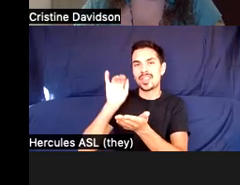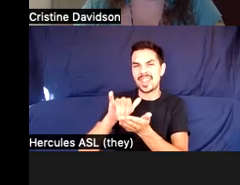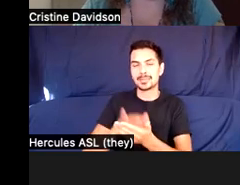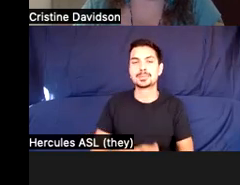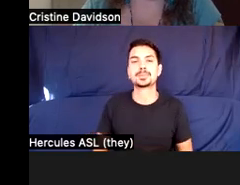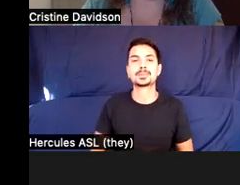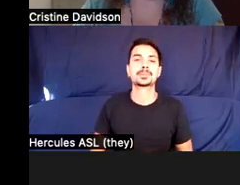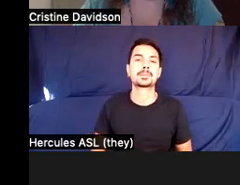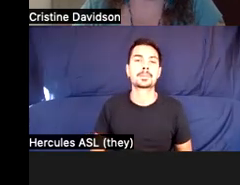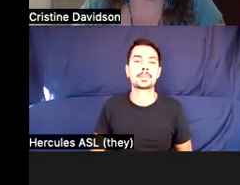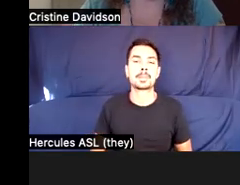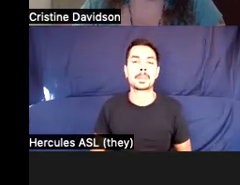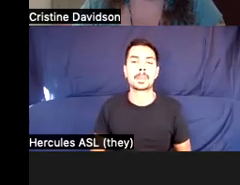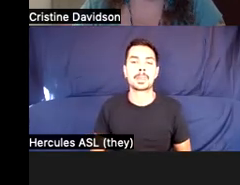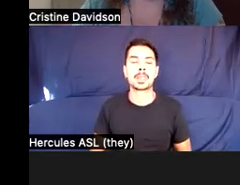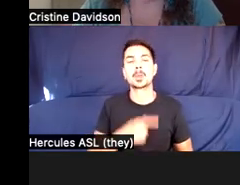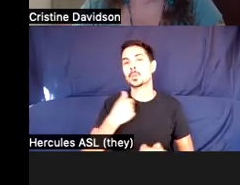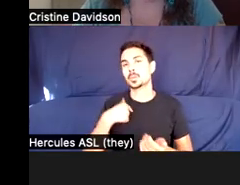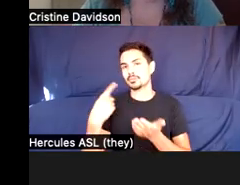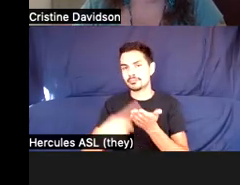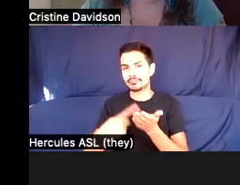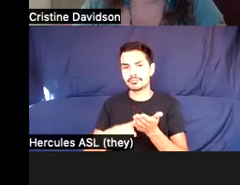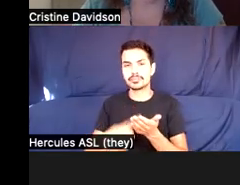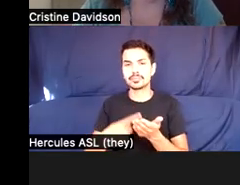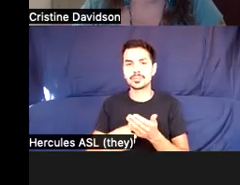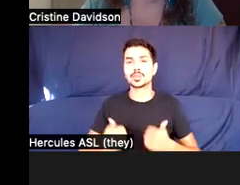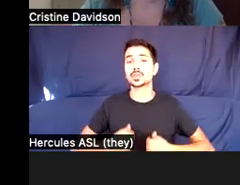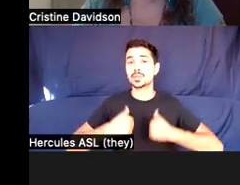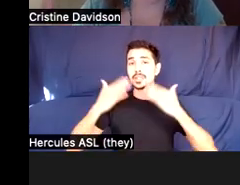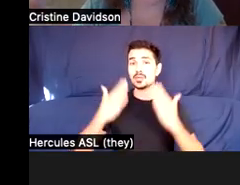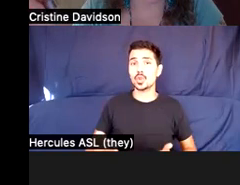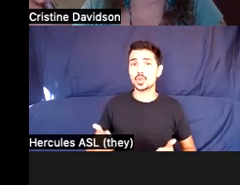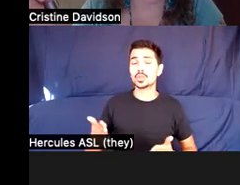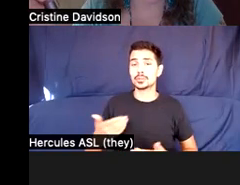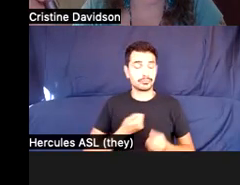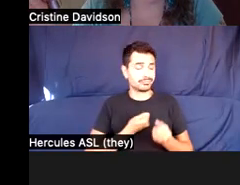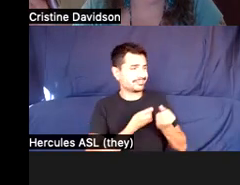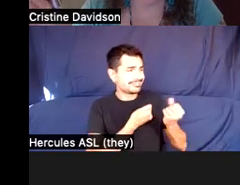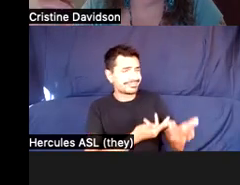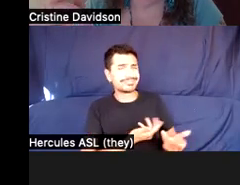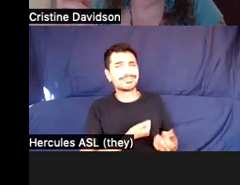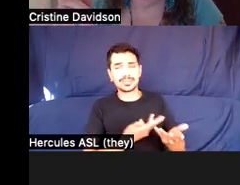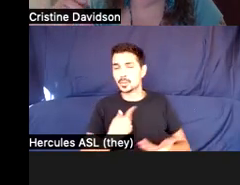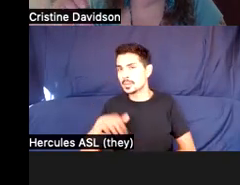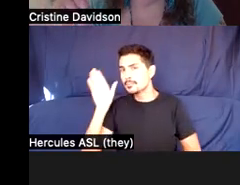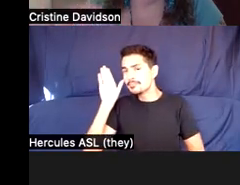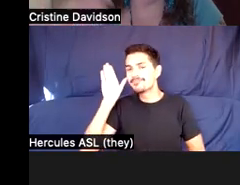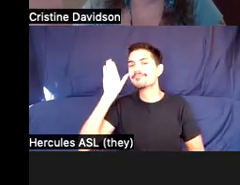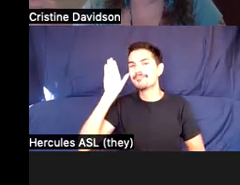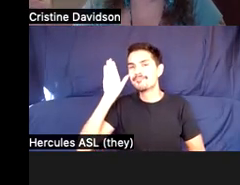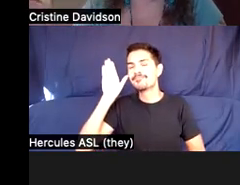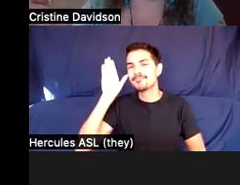biased support of survivors, meeting them where they're at. We had a staff call this morning.